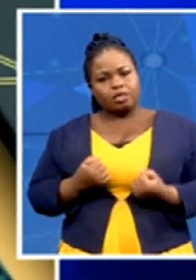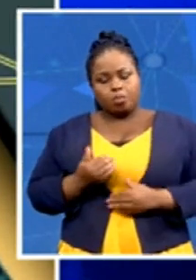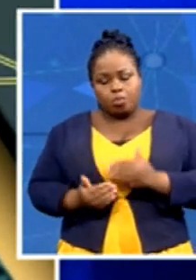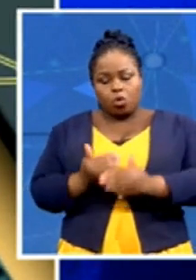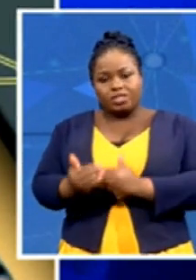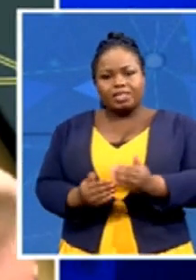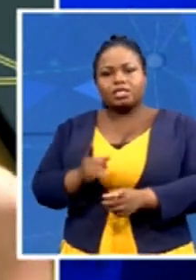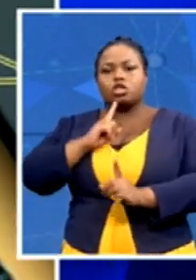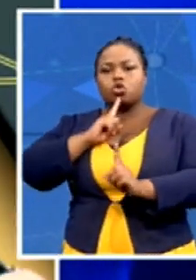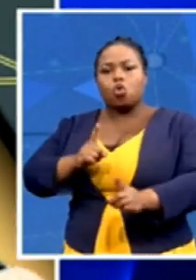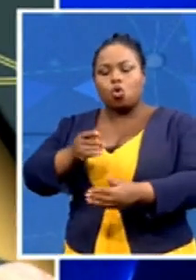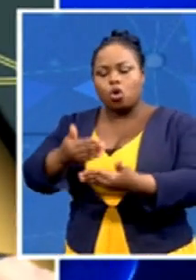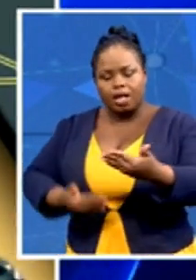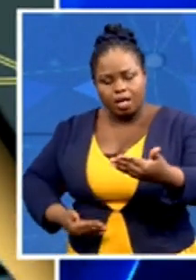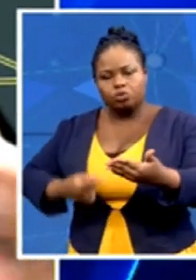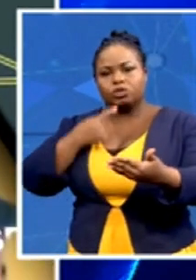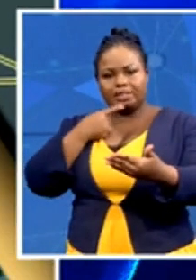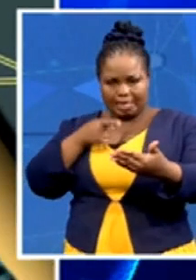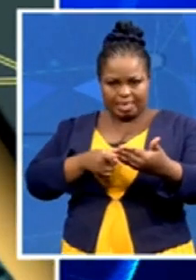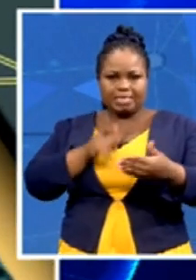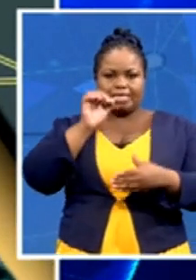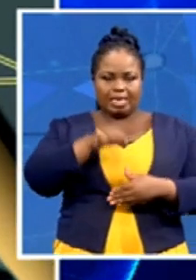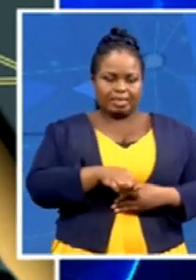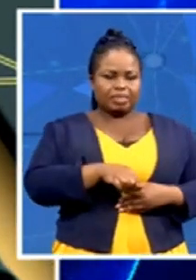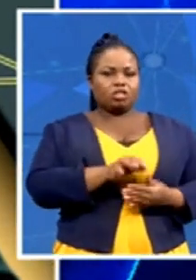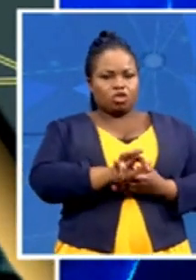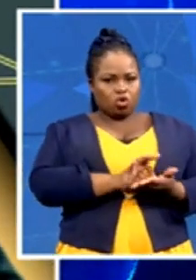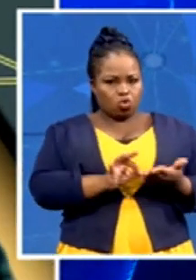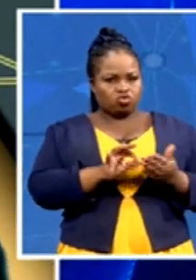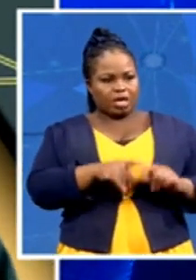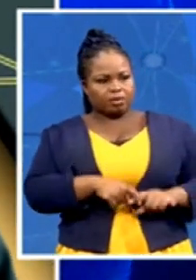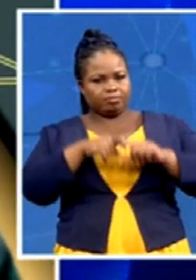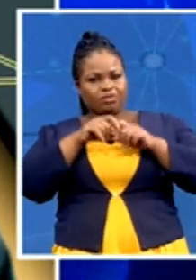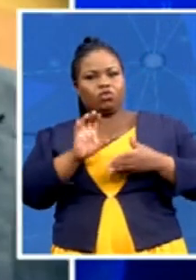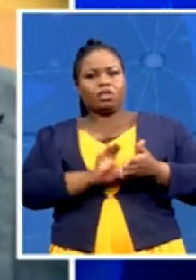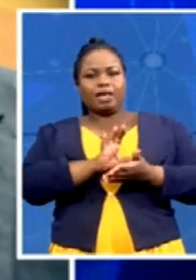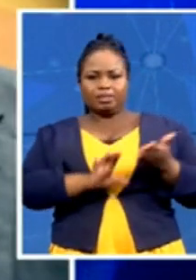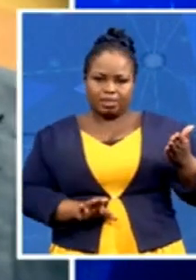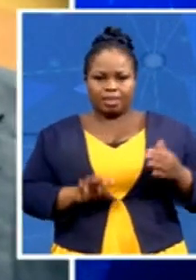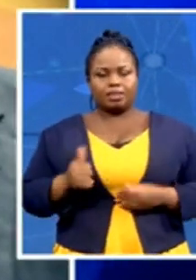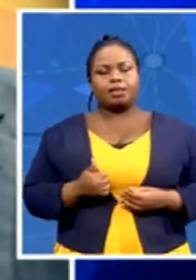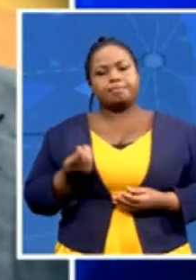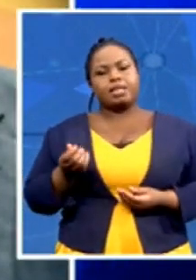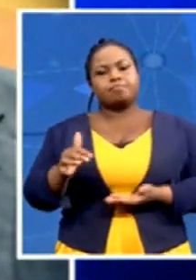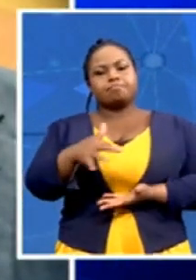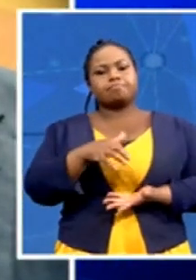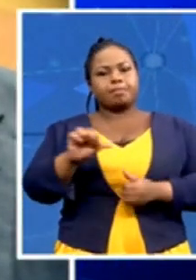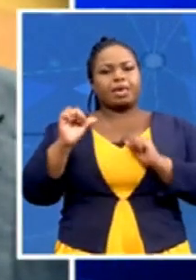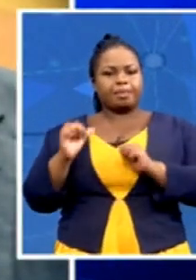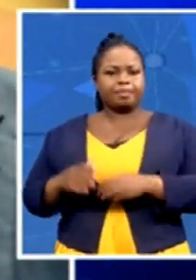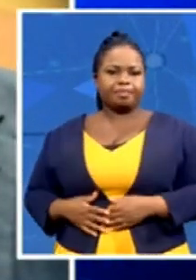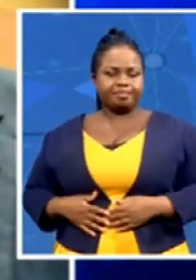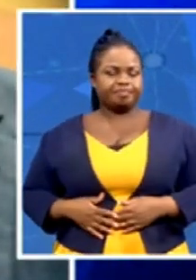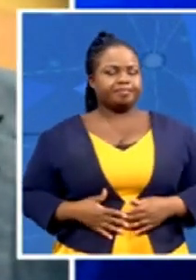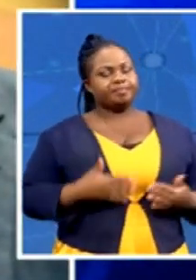is set aside, and once it is set aside, we are then able to recover the money. All right, Mr. Kaizer Kganyago, great chatting to you. Thank you so